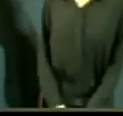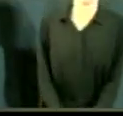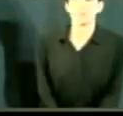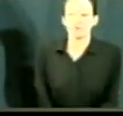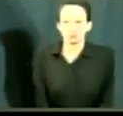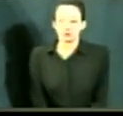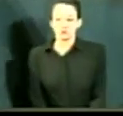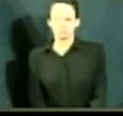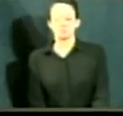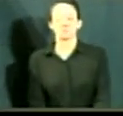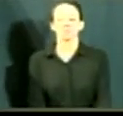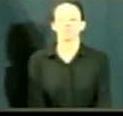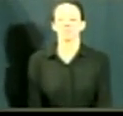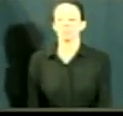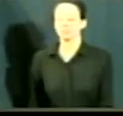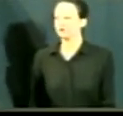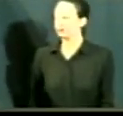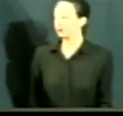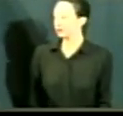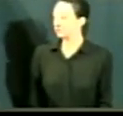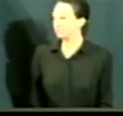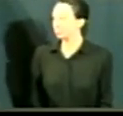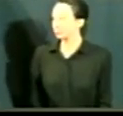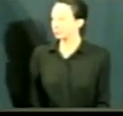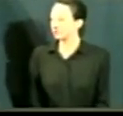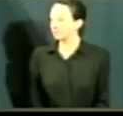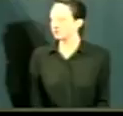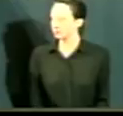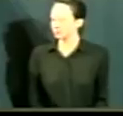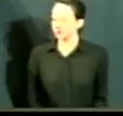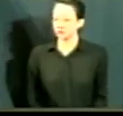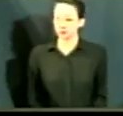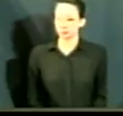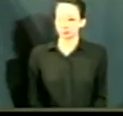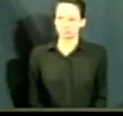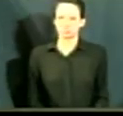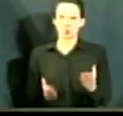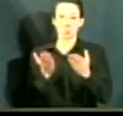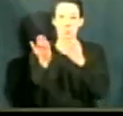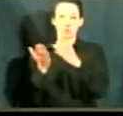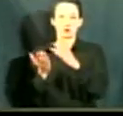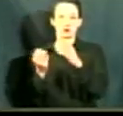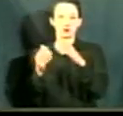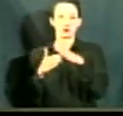Concludes public forum. Move adjourn. I have a motion to adjourn. Do I have a